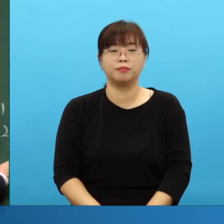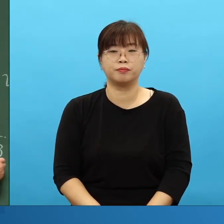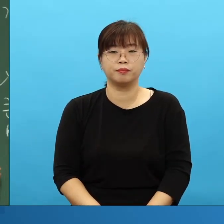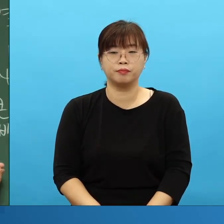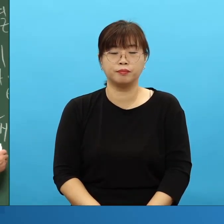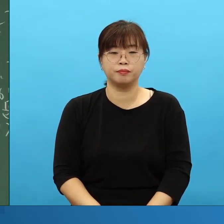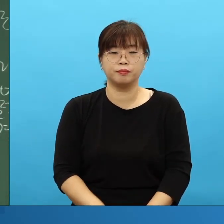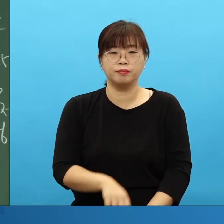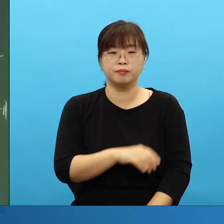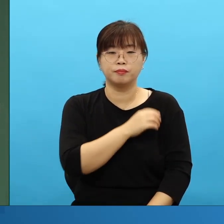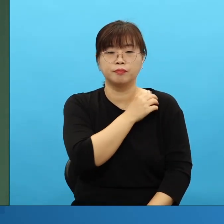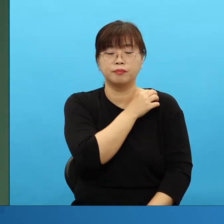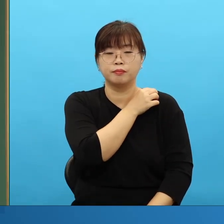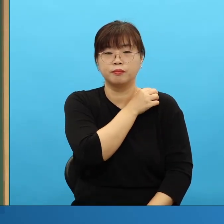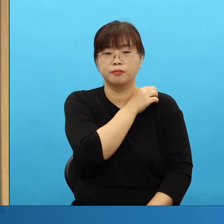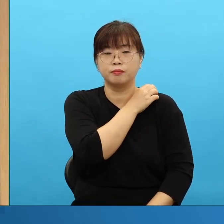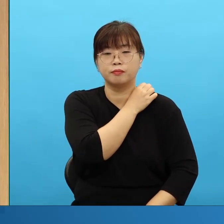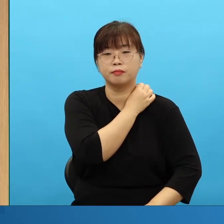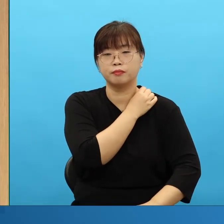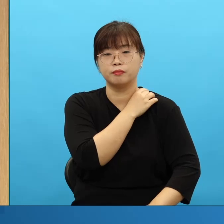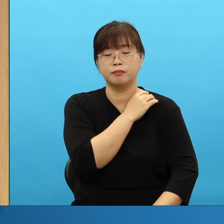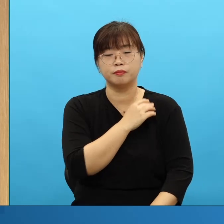case.